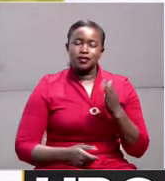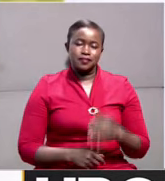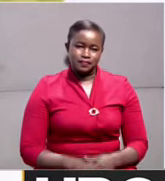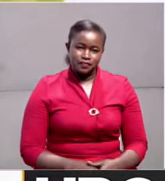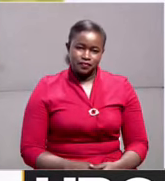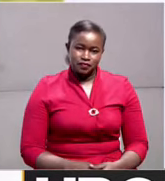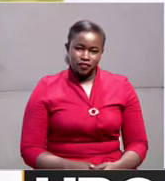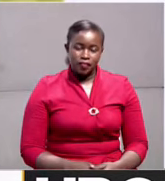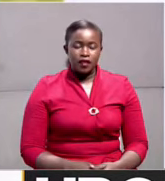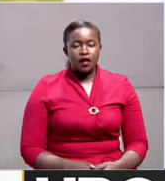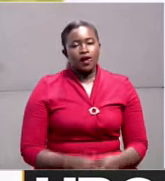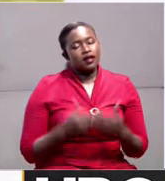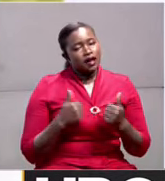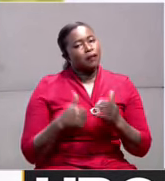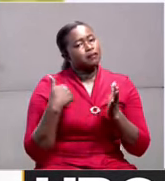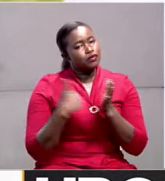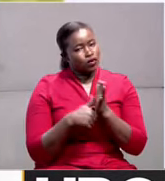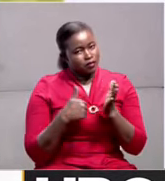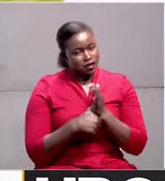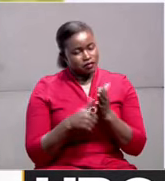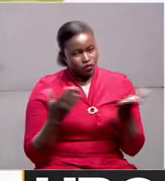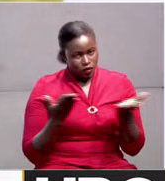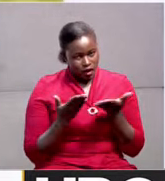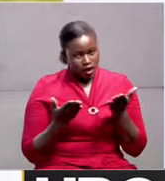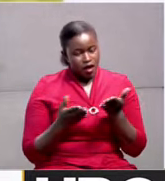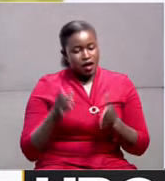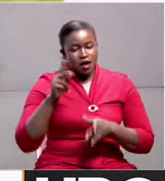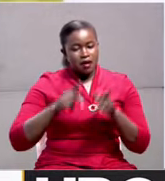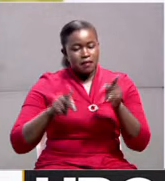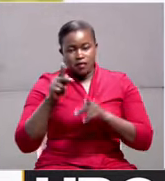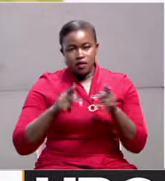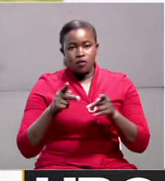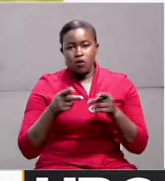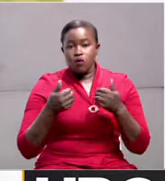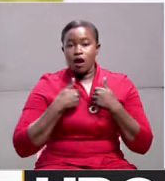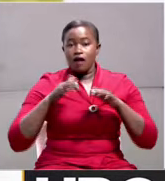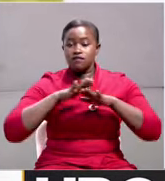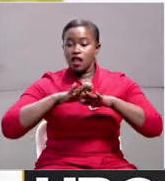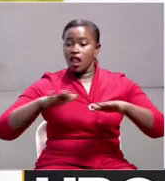Now, the danger was the people without big land